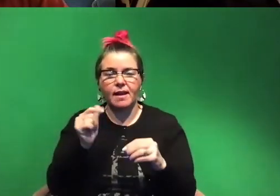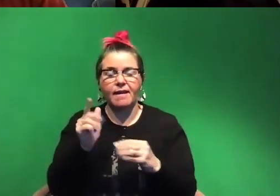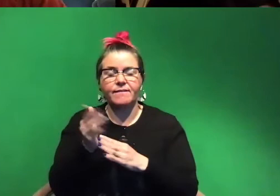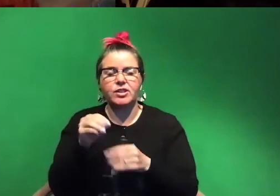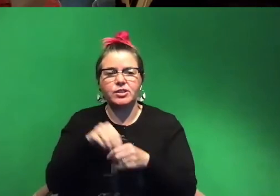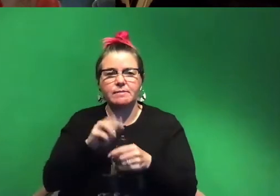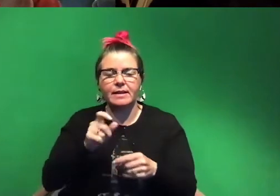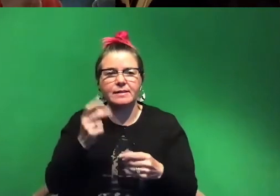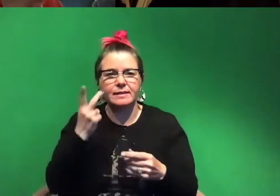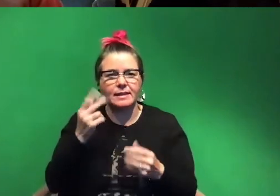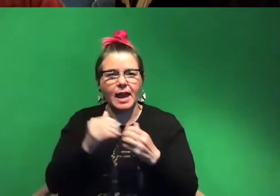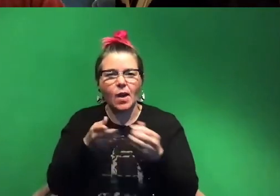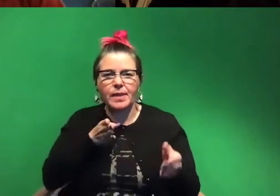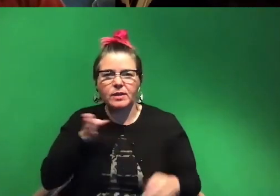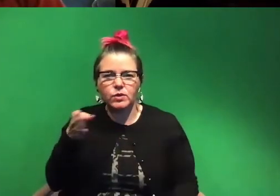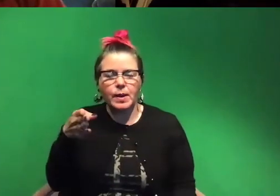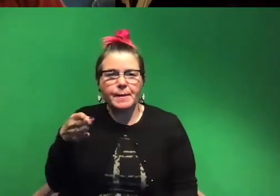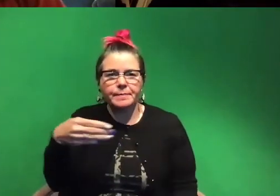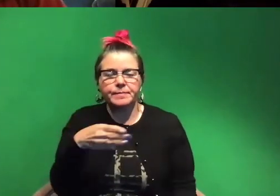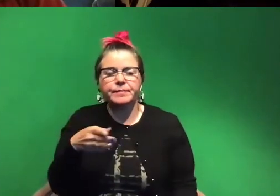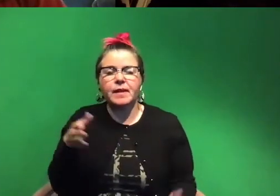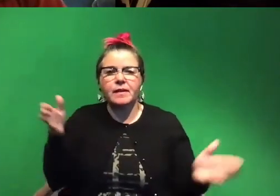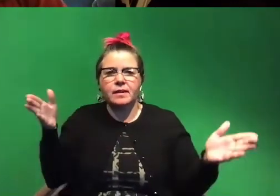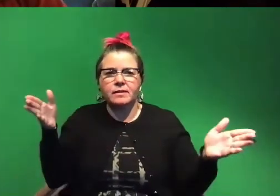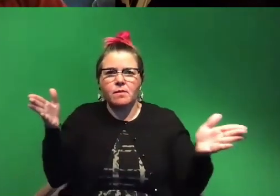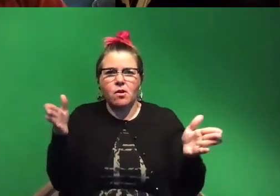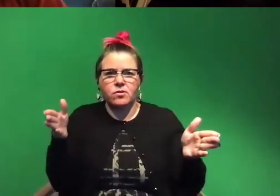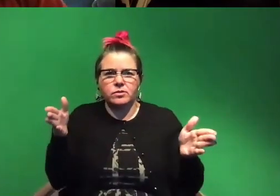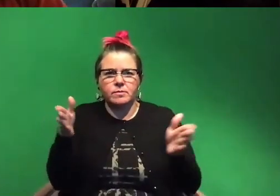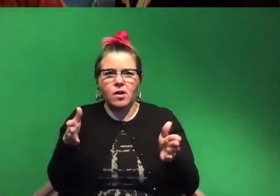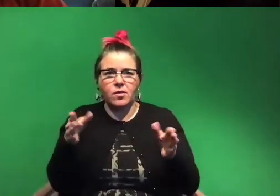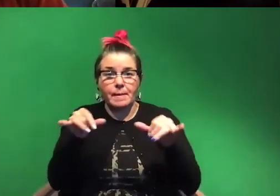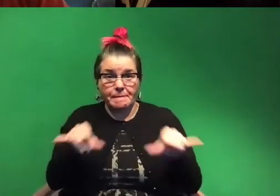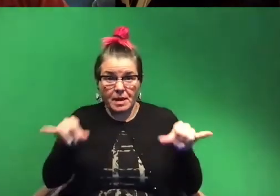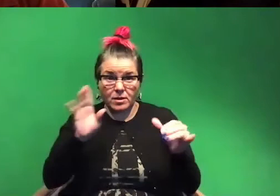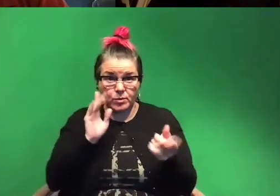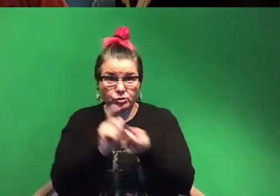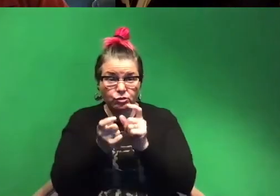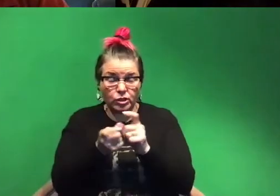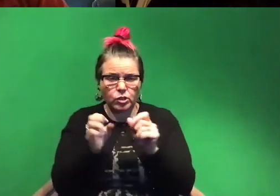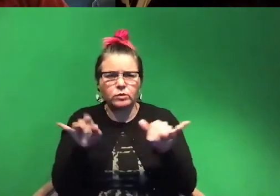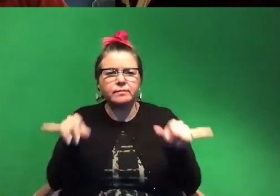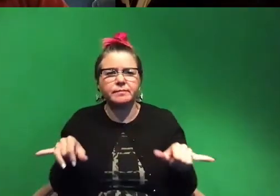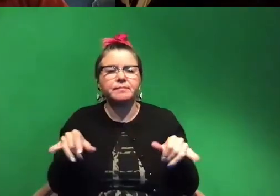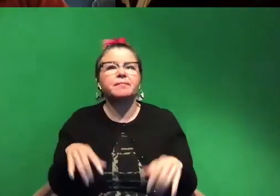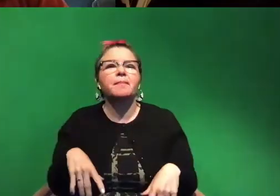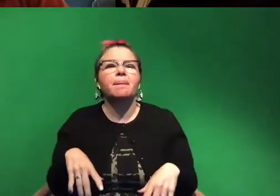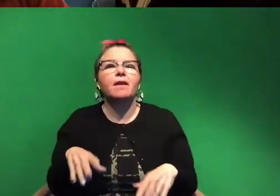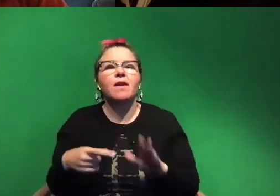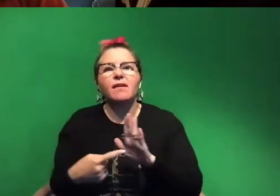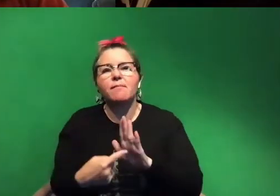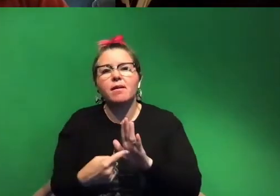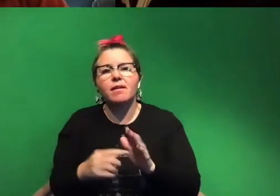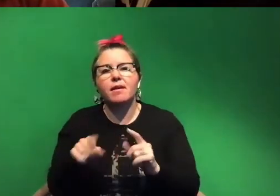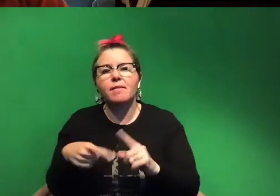they swim as the sides around them get smaller and seeing if that pattern changes at all, and trying to do some modeling about that